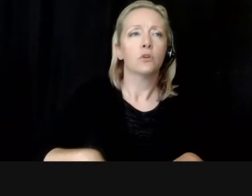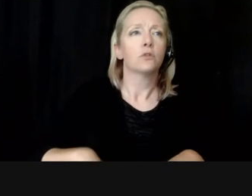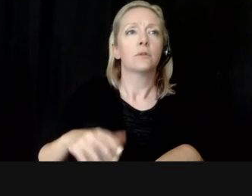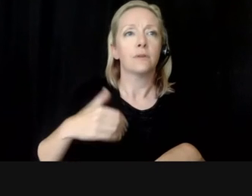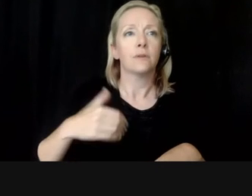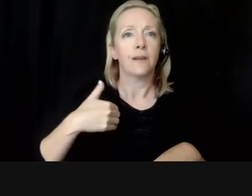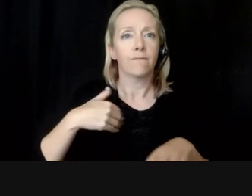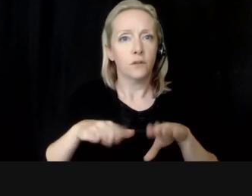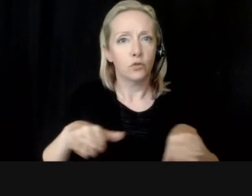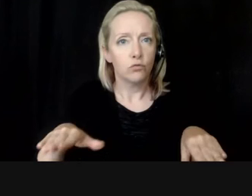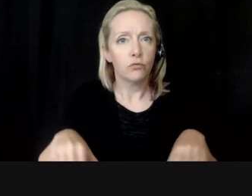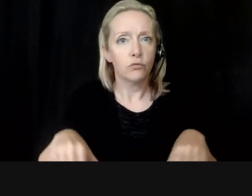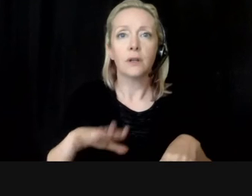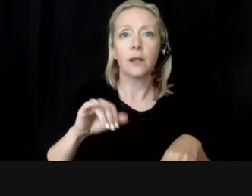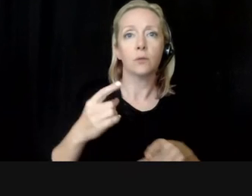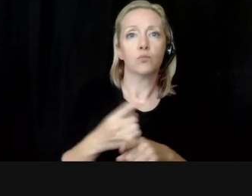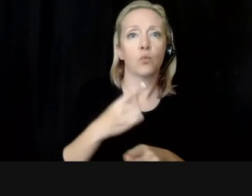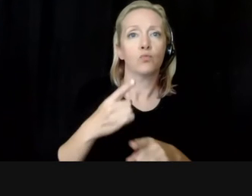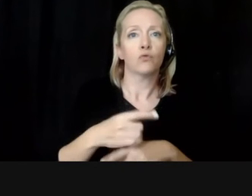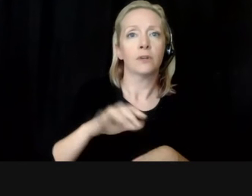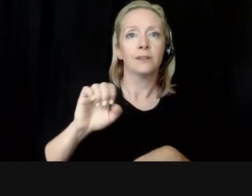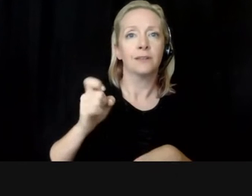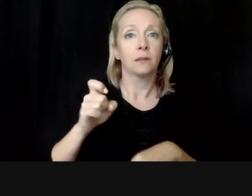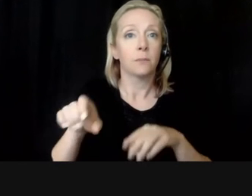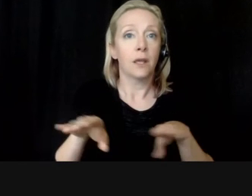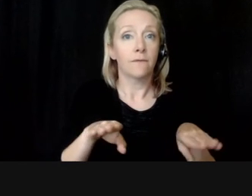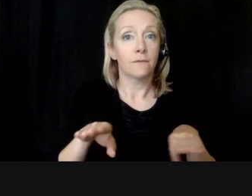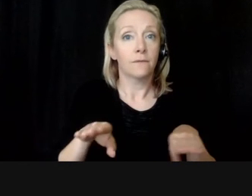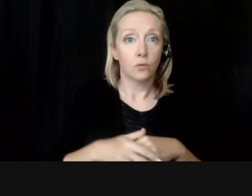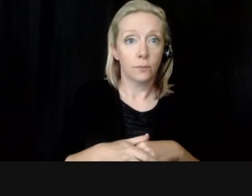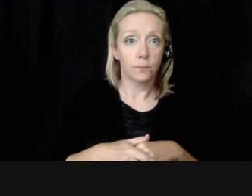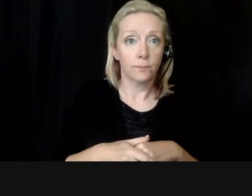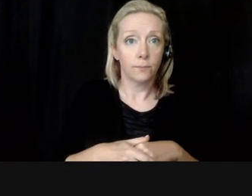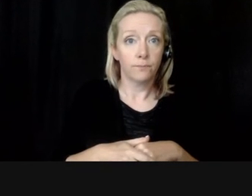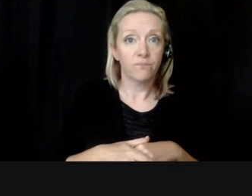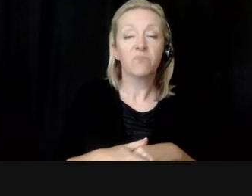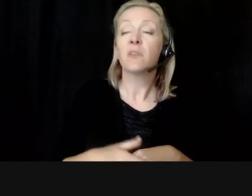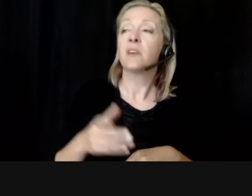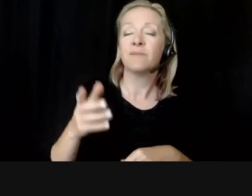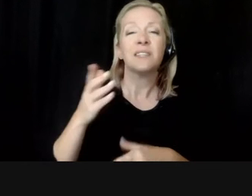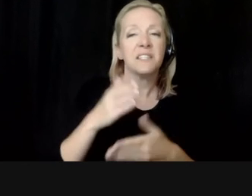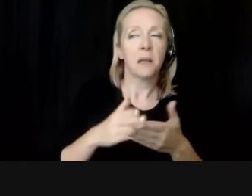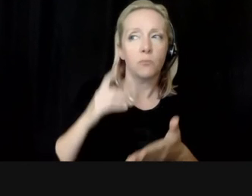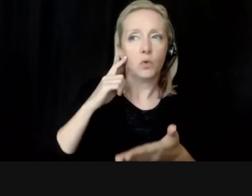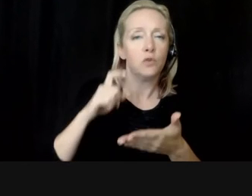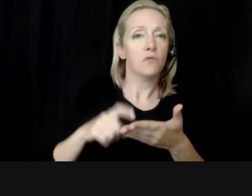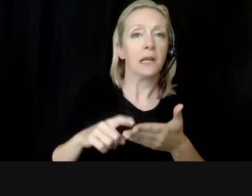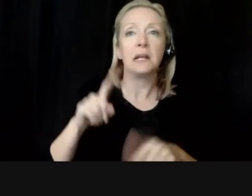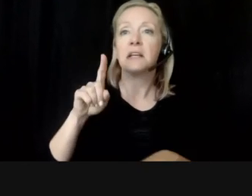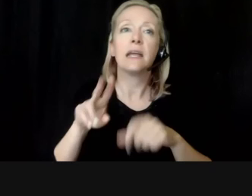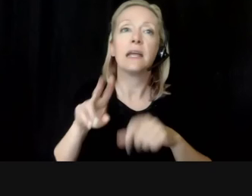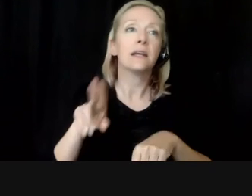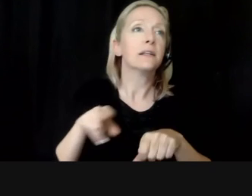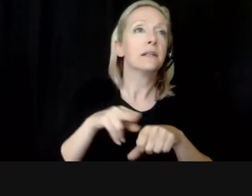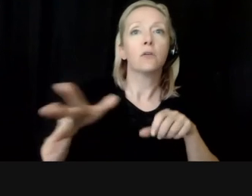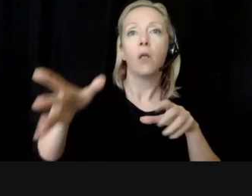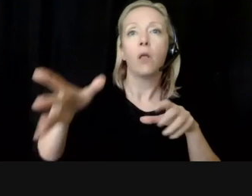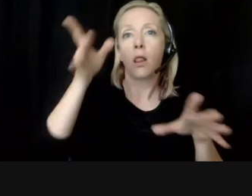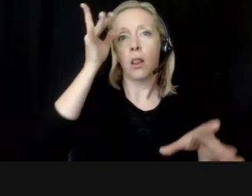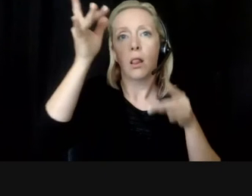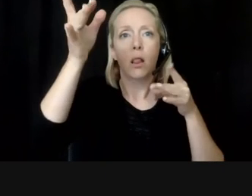obtain information from an environment without instruction. So we know that, some children, depending on where they are